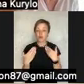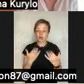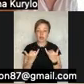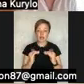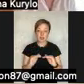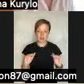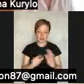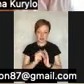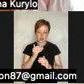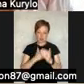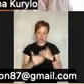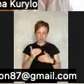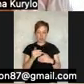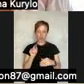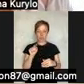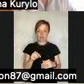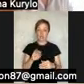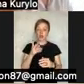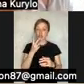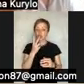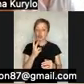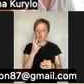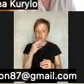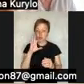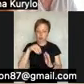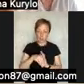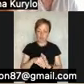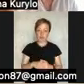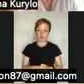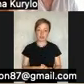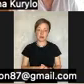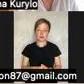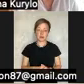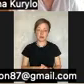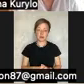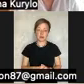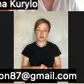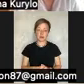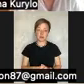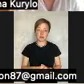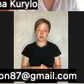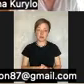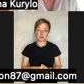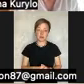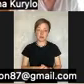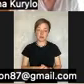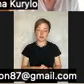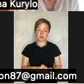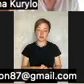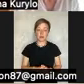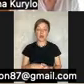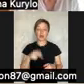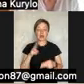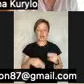during the war and during the peacetime, is that there is no communication for children with disabilities, there is no possibility for socialization.